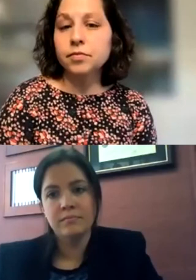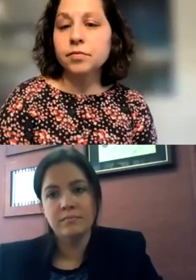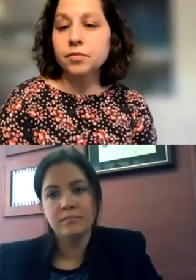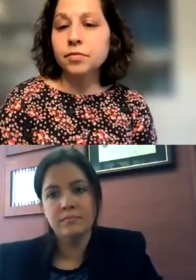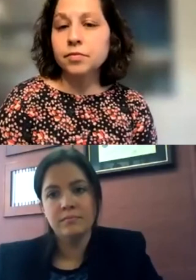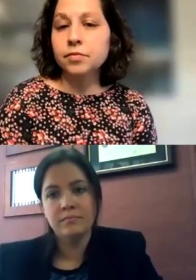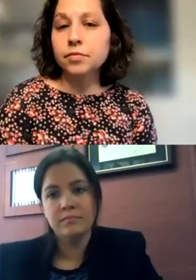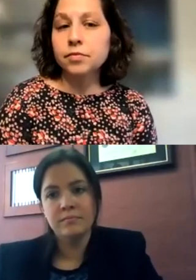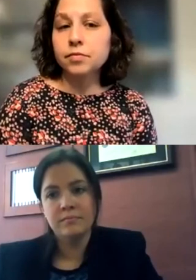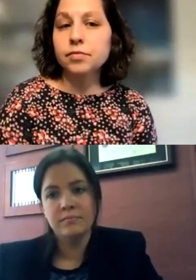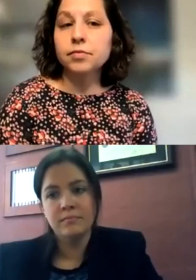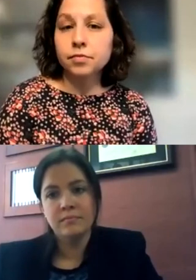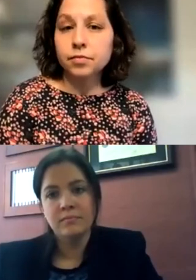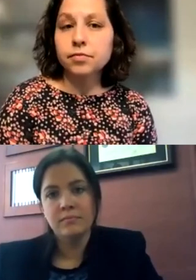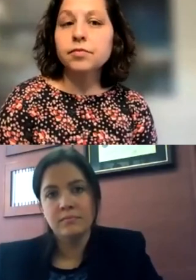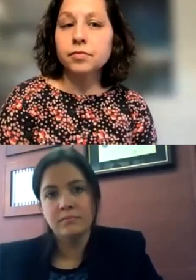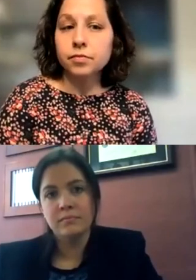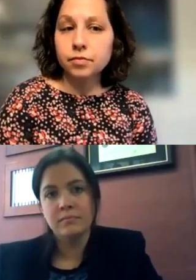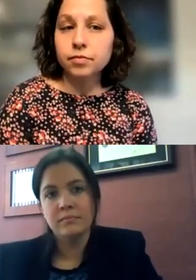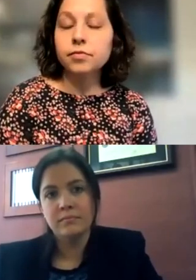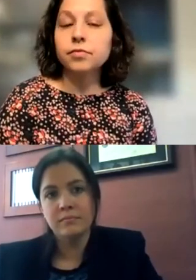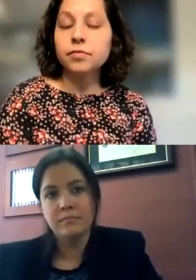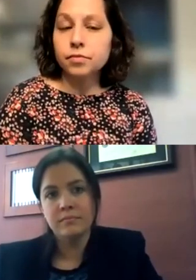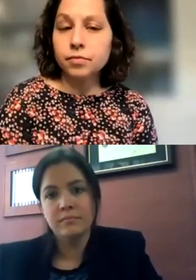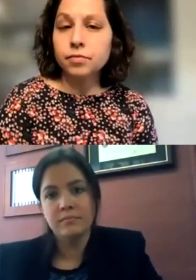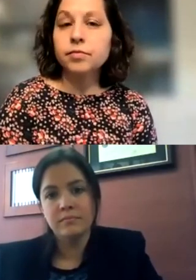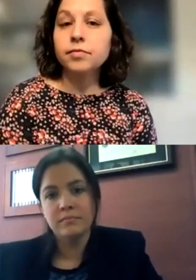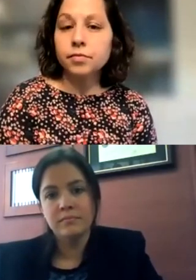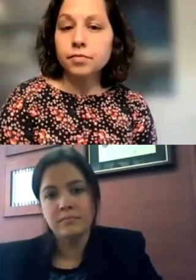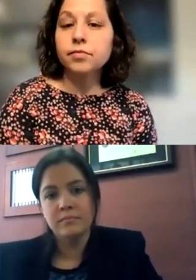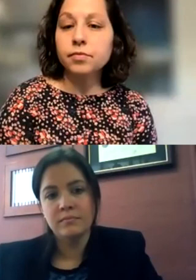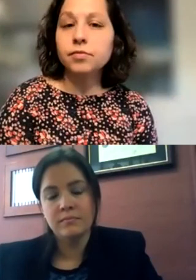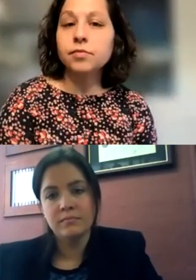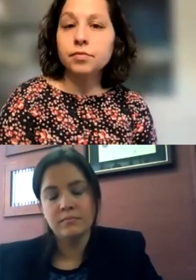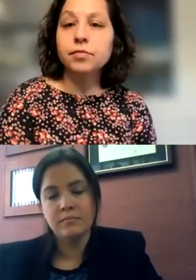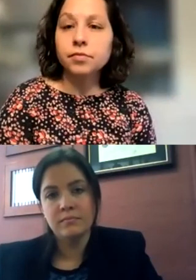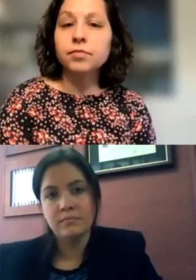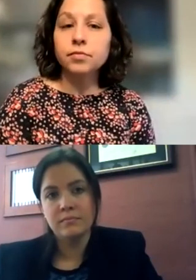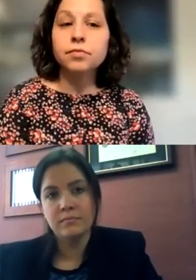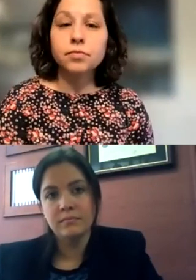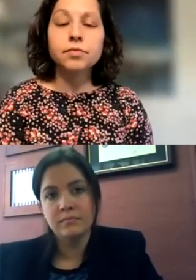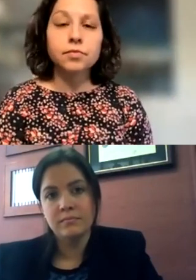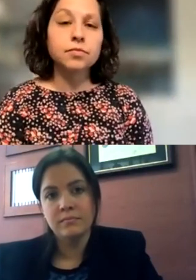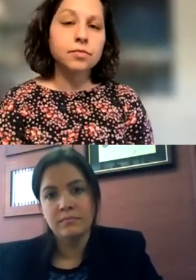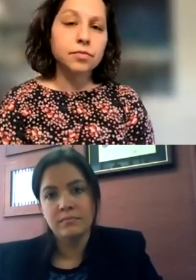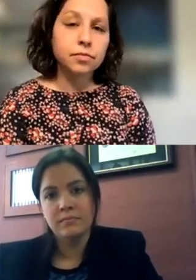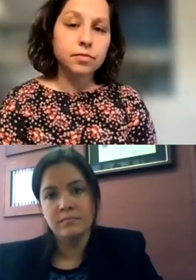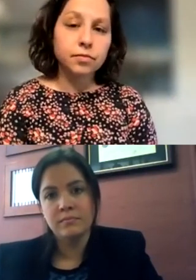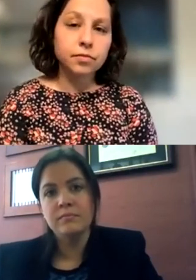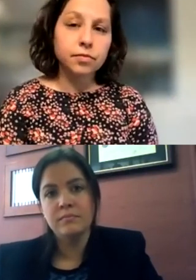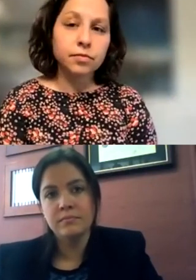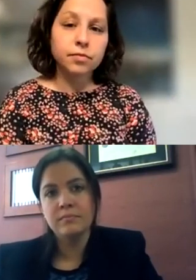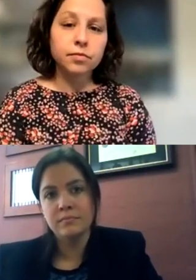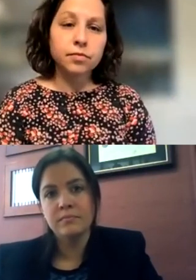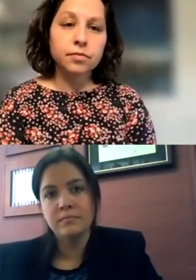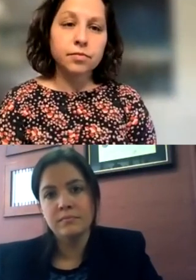communication, presentations on rounds, or how folks are functioning in different settings with peers. So that is a piece that,